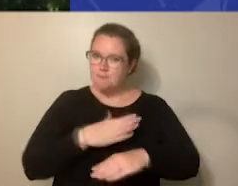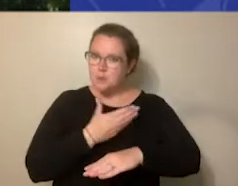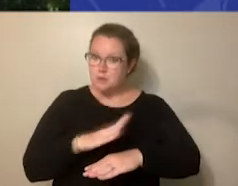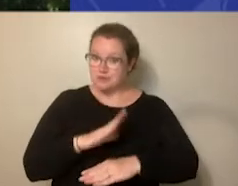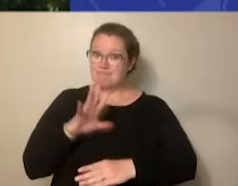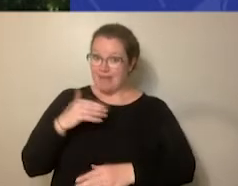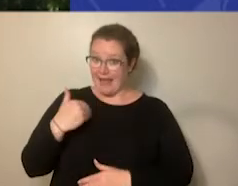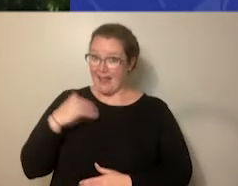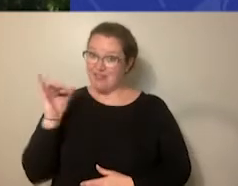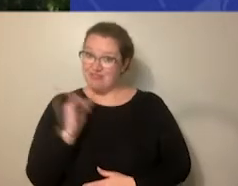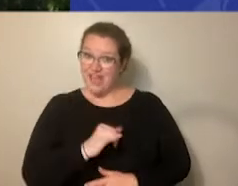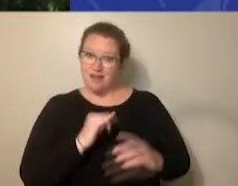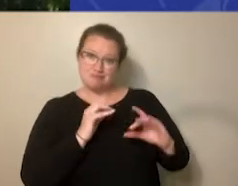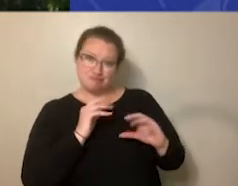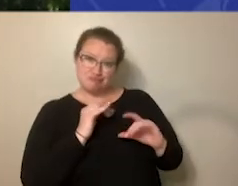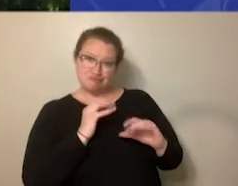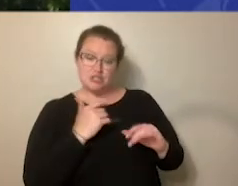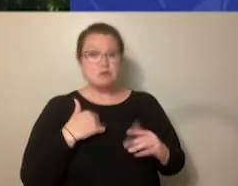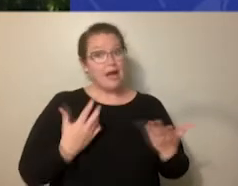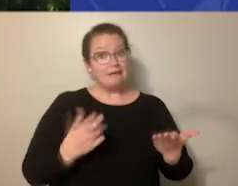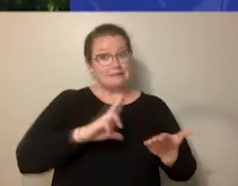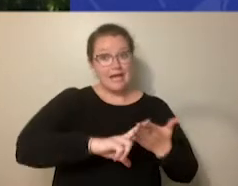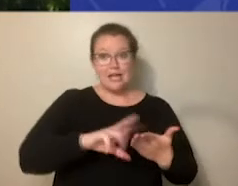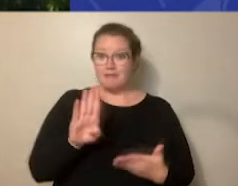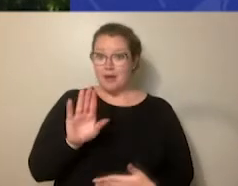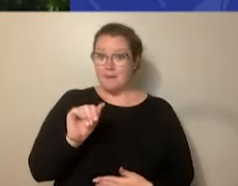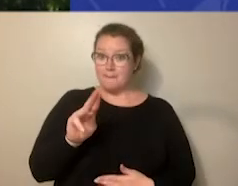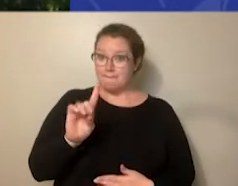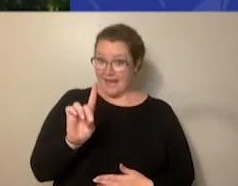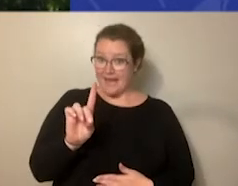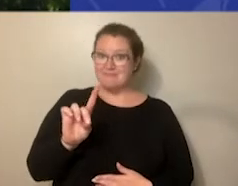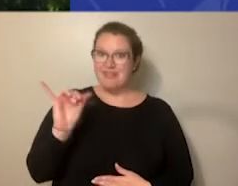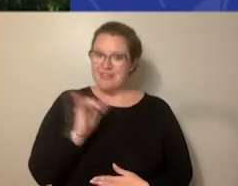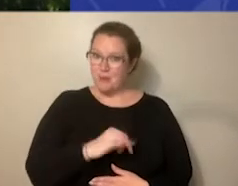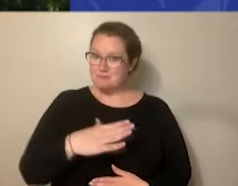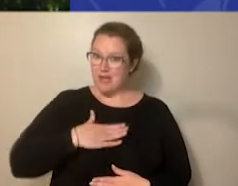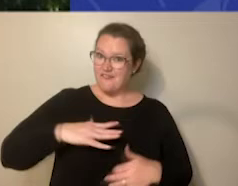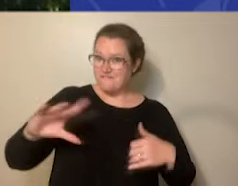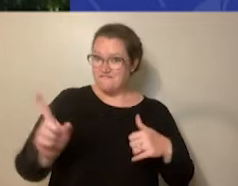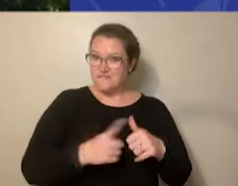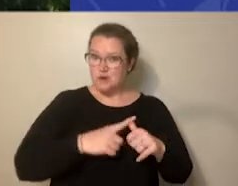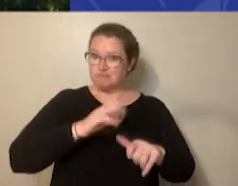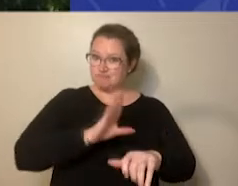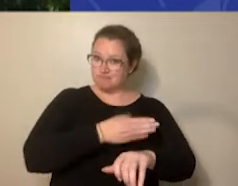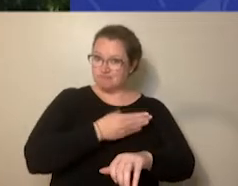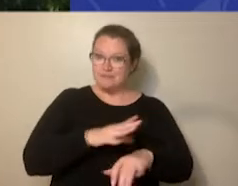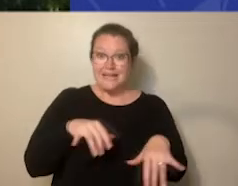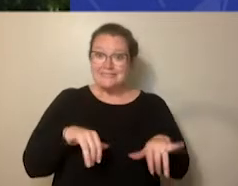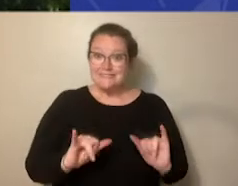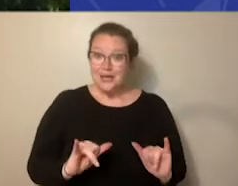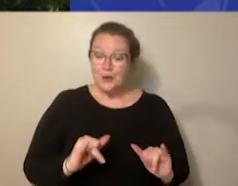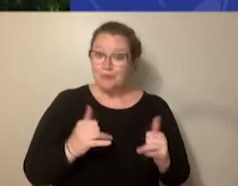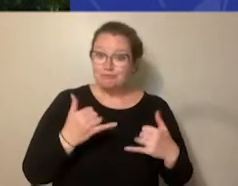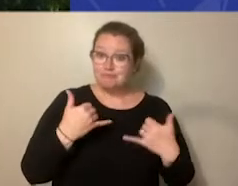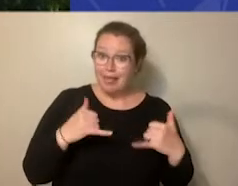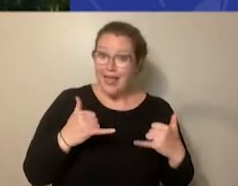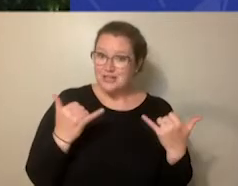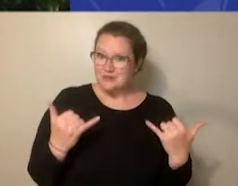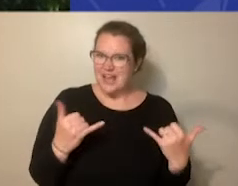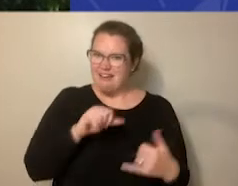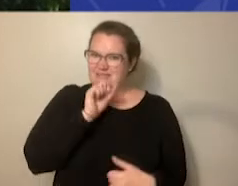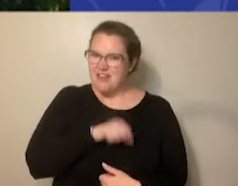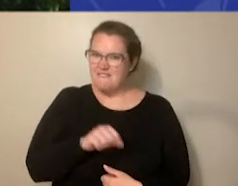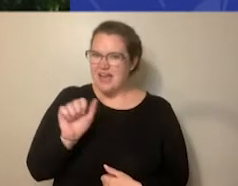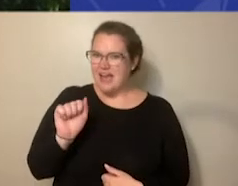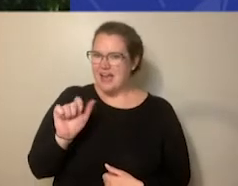saxophone. So I signed up for band, and that was my first instrument, which I still play today. I love saxophone, alto